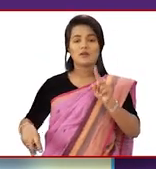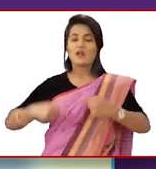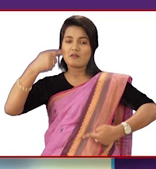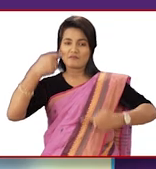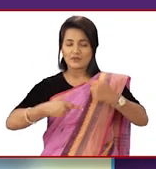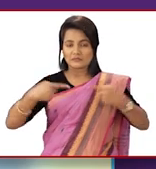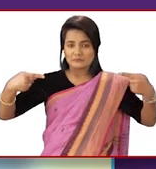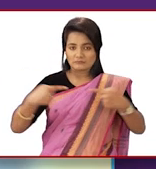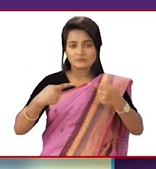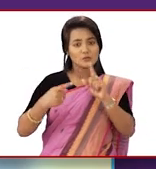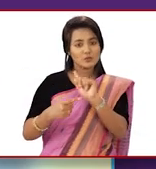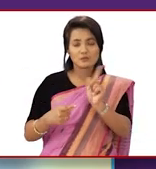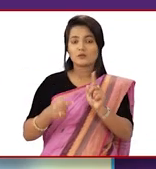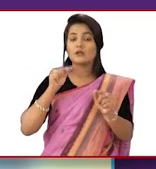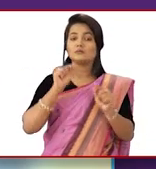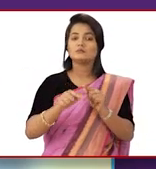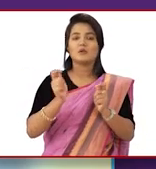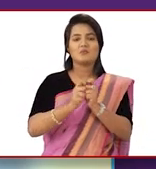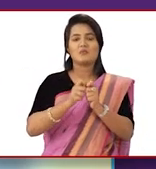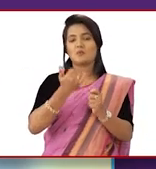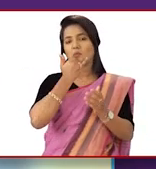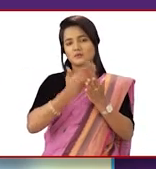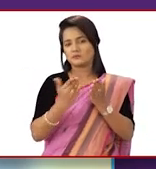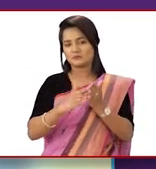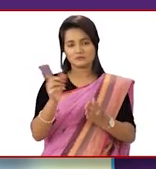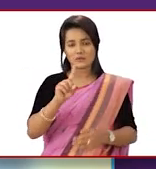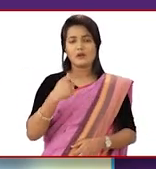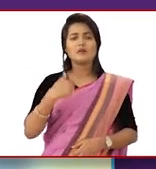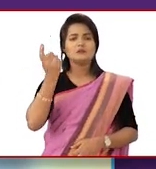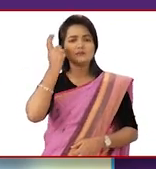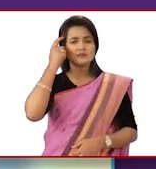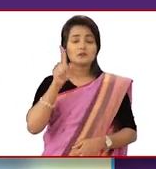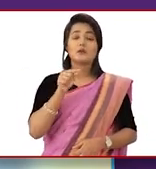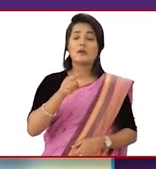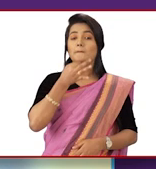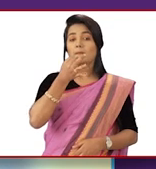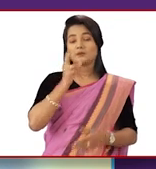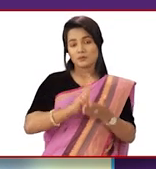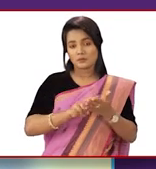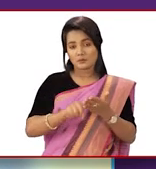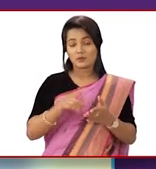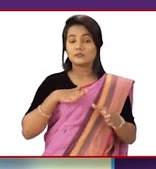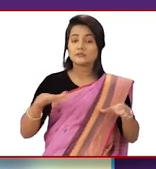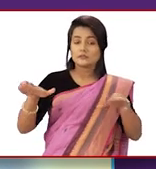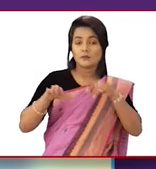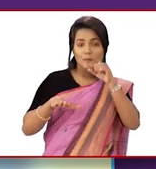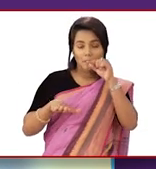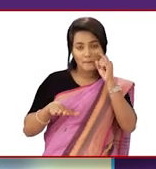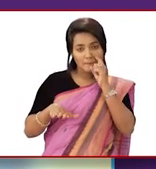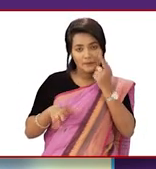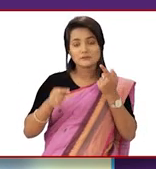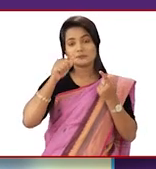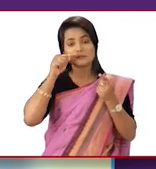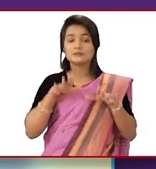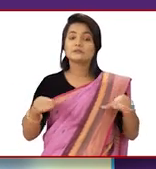against it, this can never be solved, which is why I think that sync is very important. Both women and